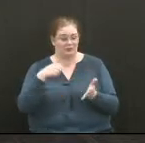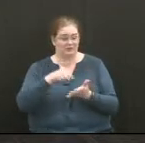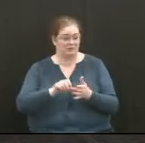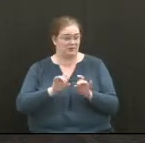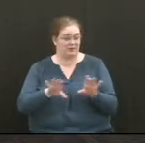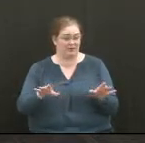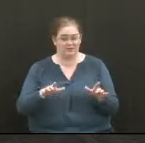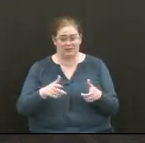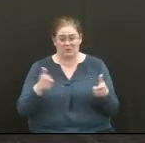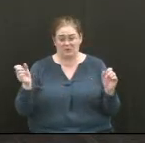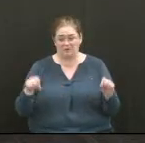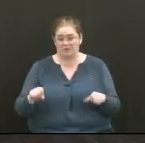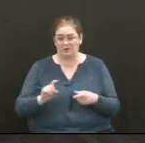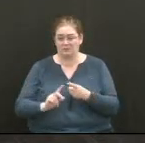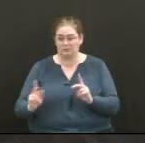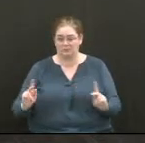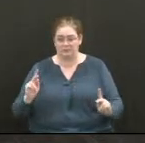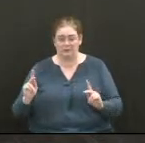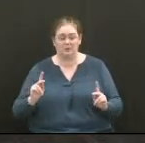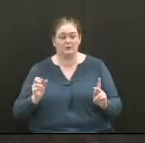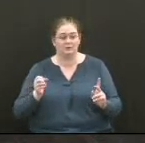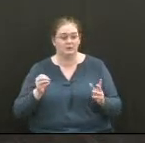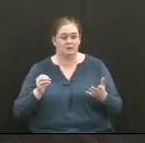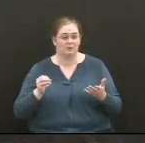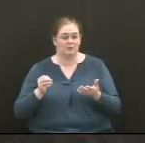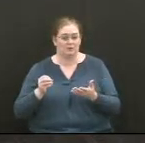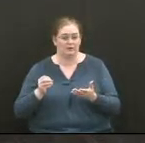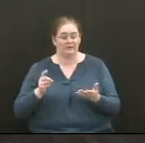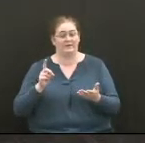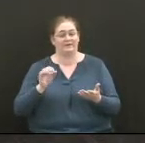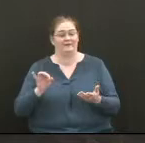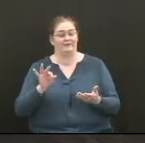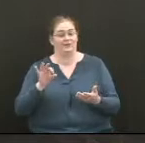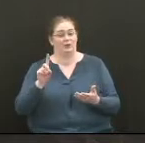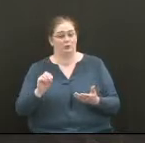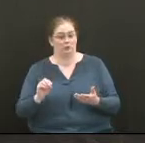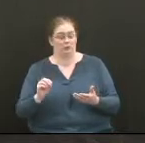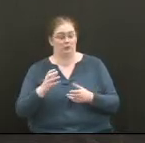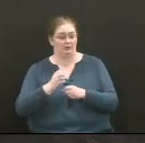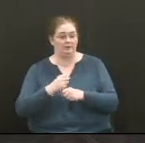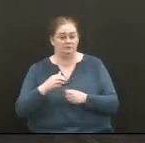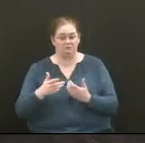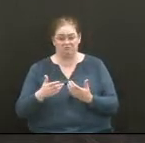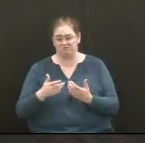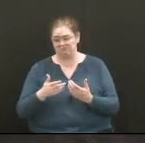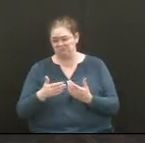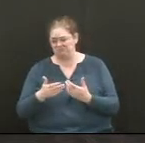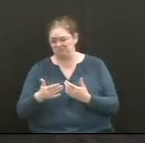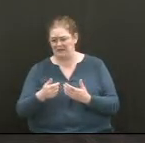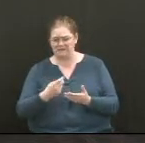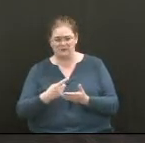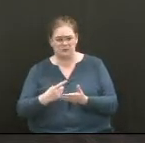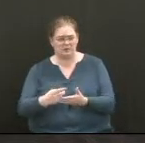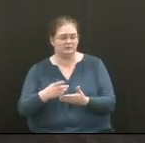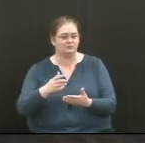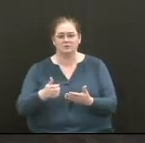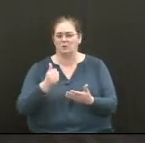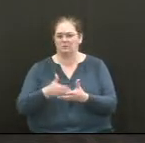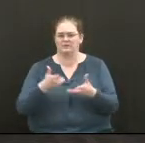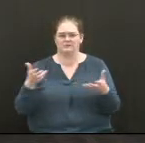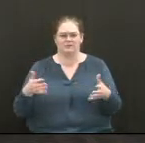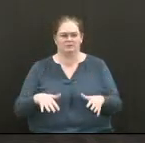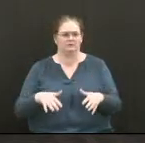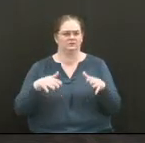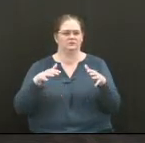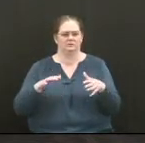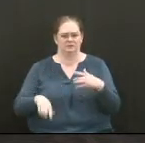out as quickly as we can to people so that if they do get them, you know, within the next few weeks, that there won't be as much